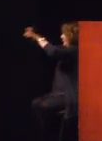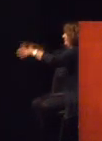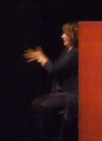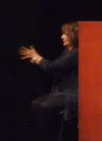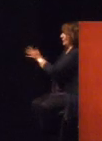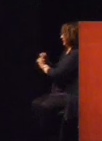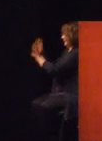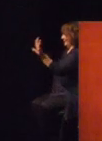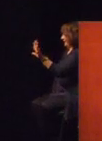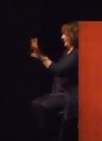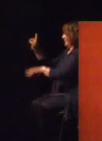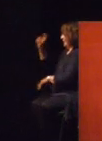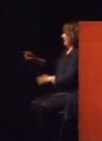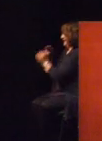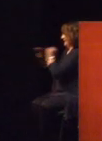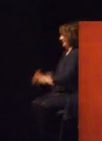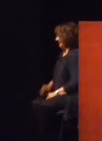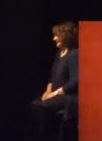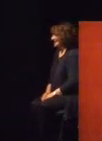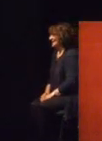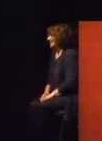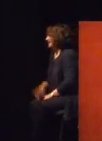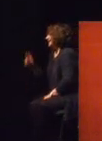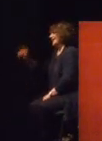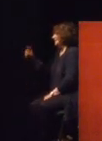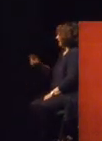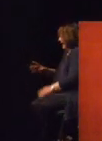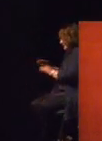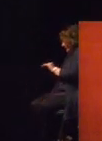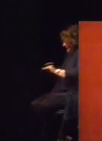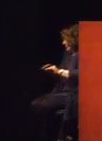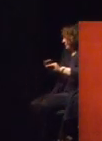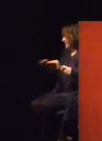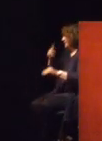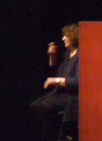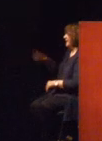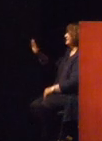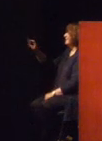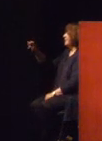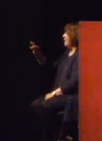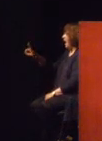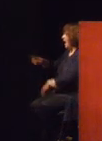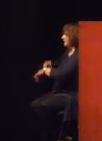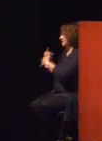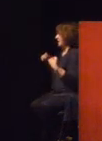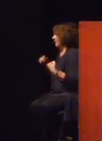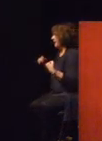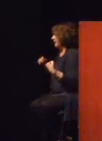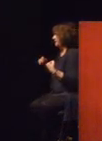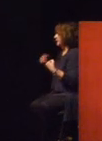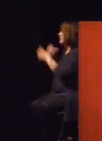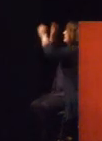And we actually have had to move some things around in terms of the bond timeline to get